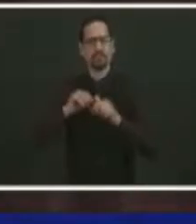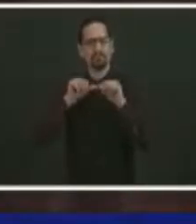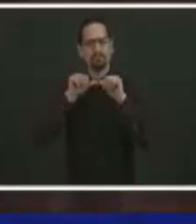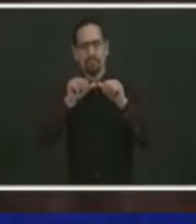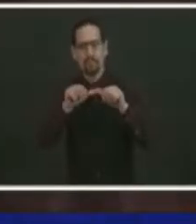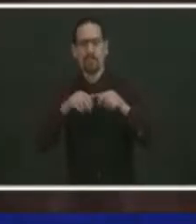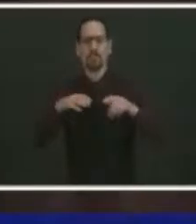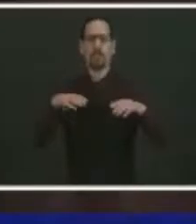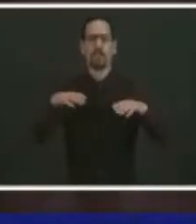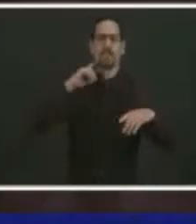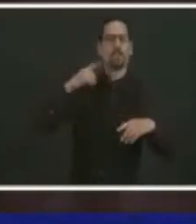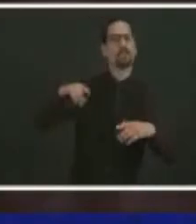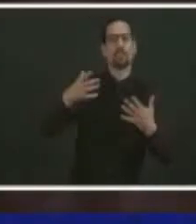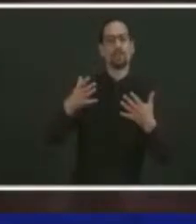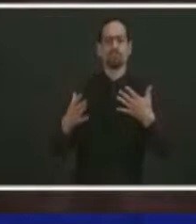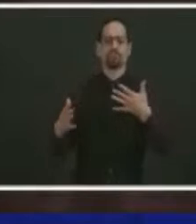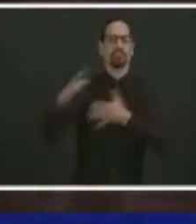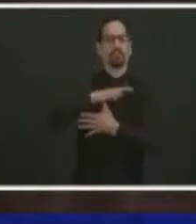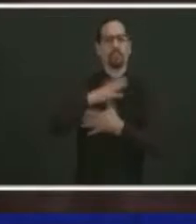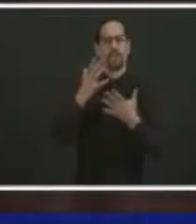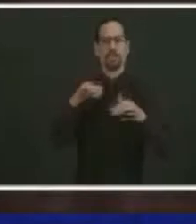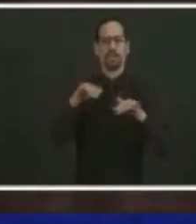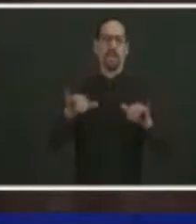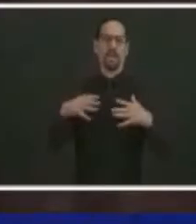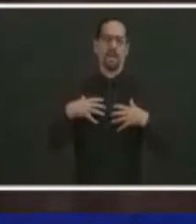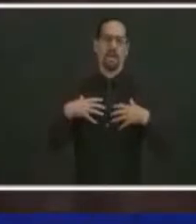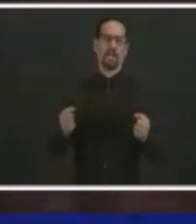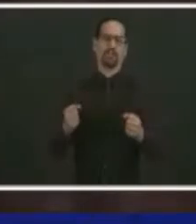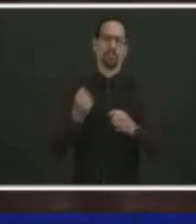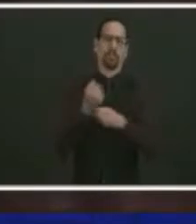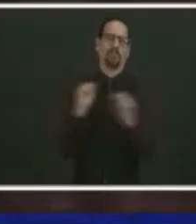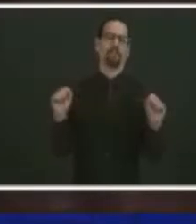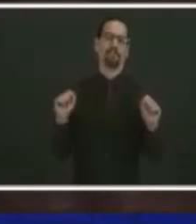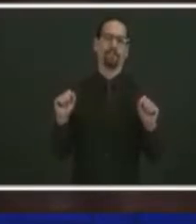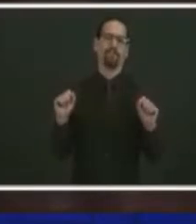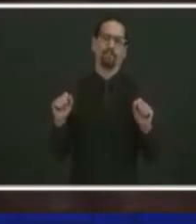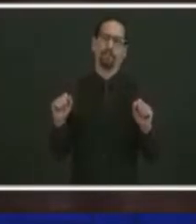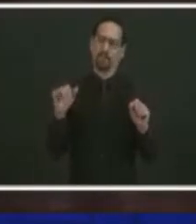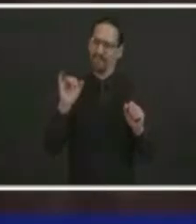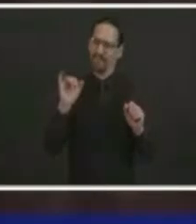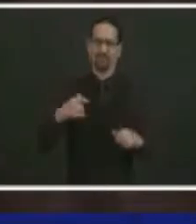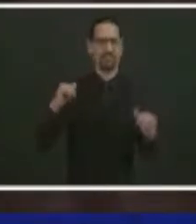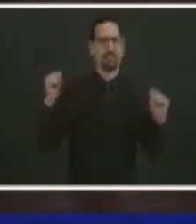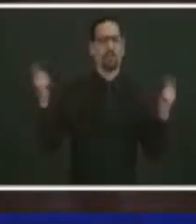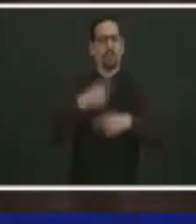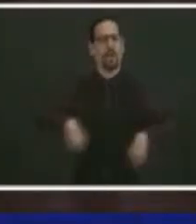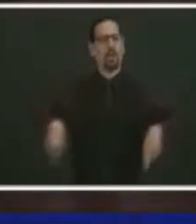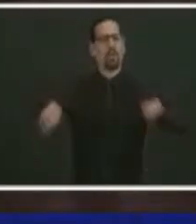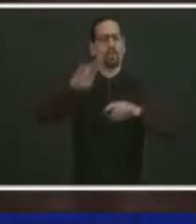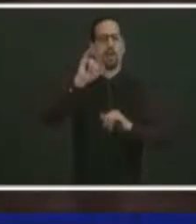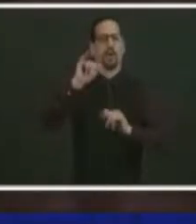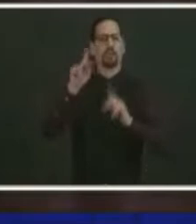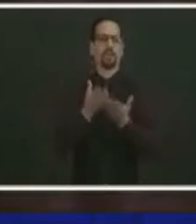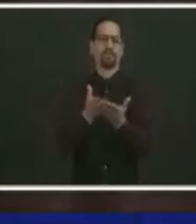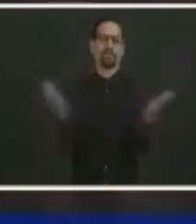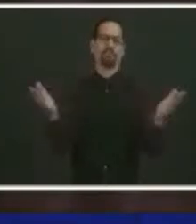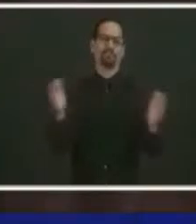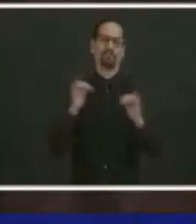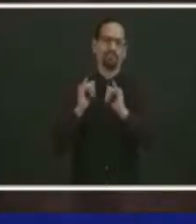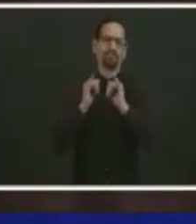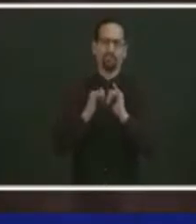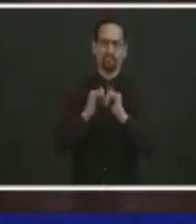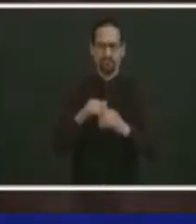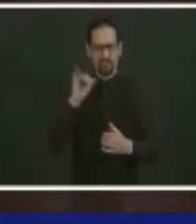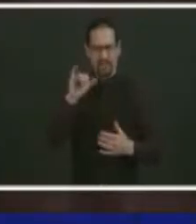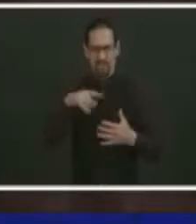health and well-being for yourself and your fellow Rhode Islanders. All of that has